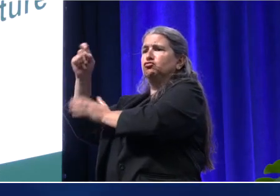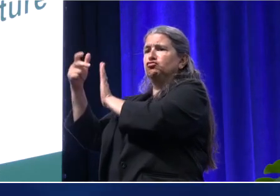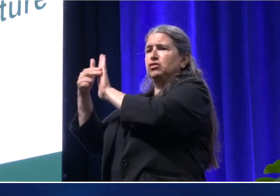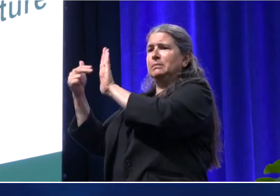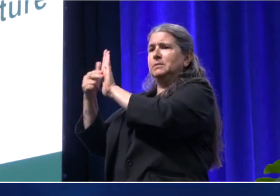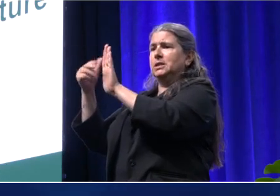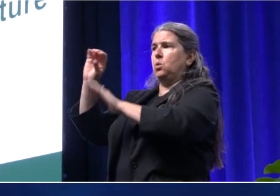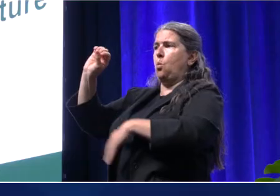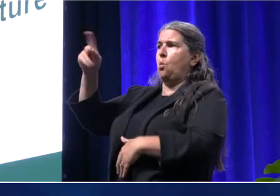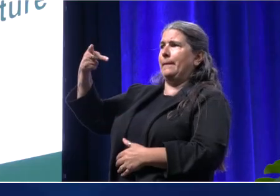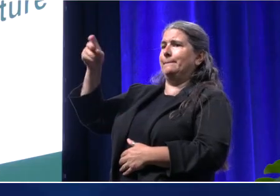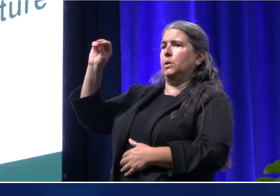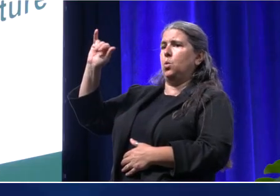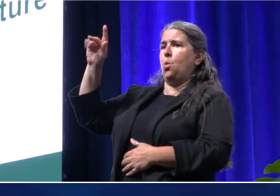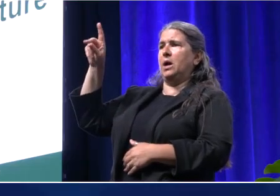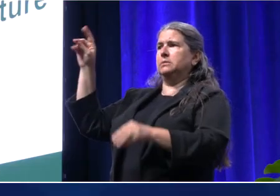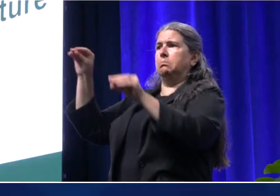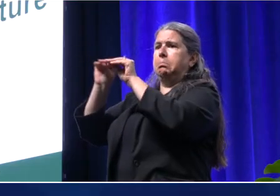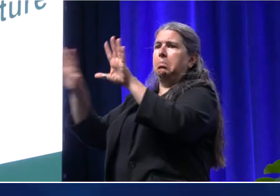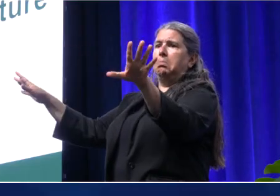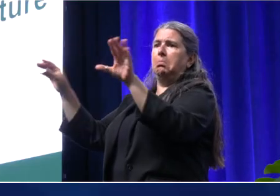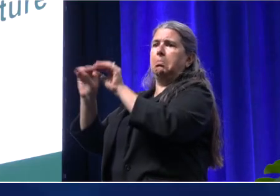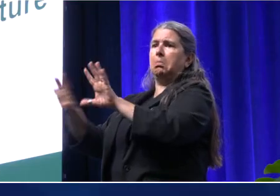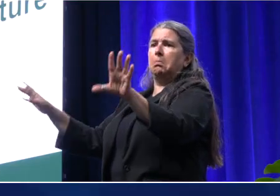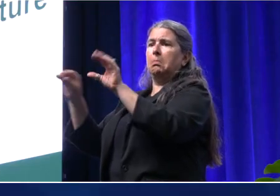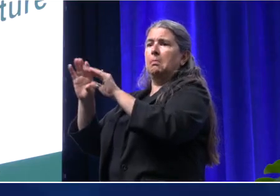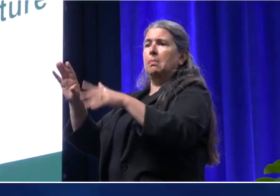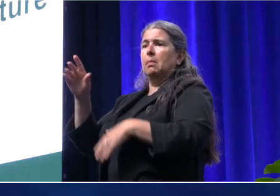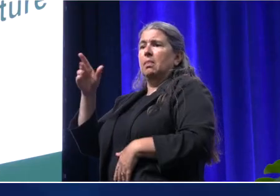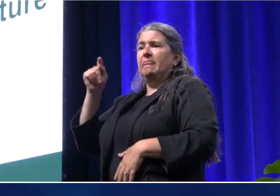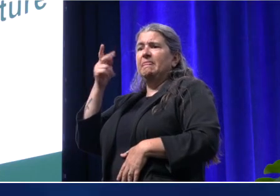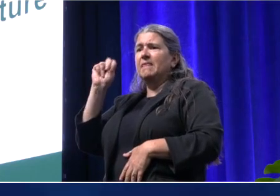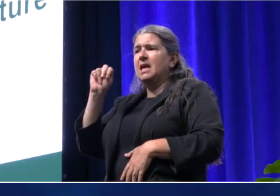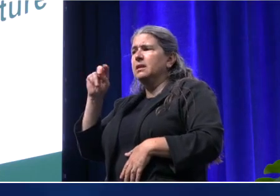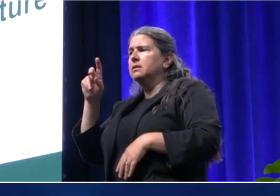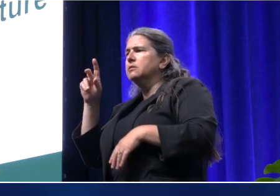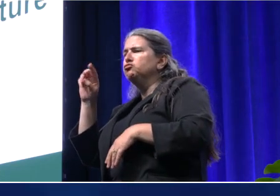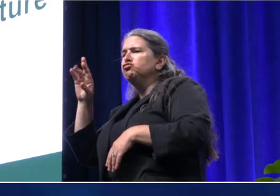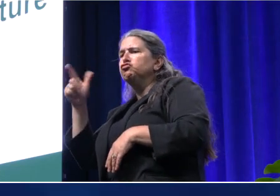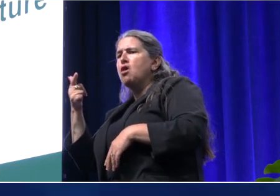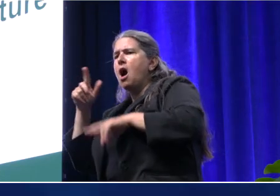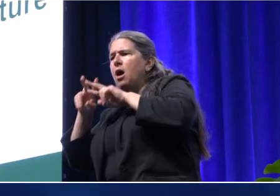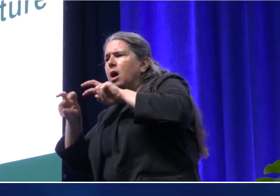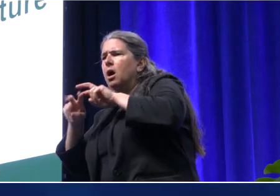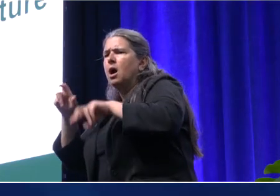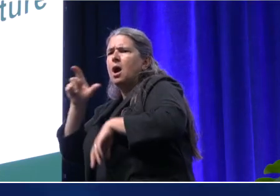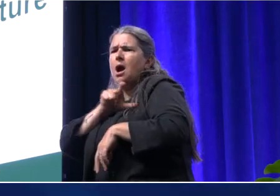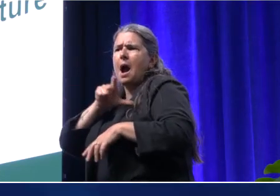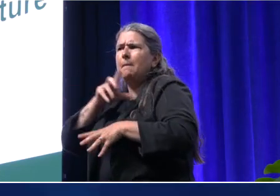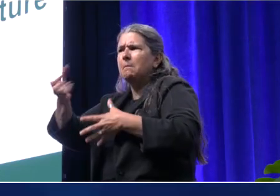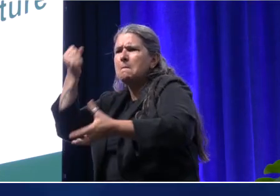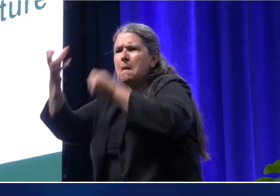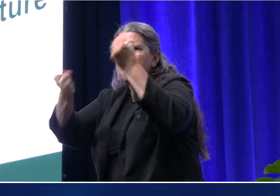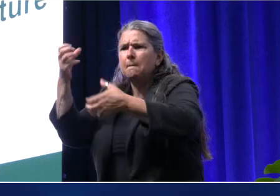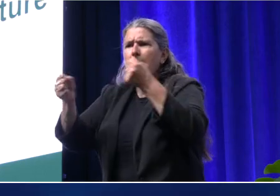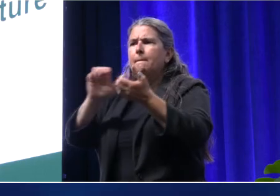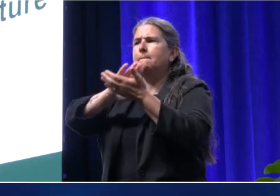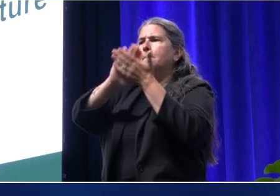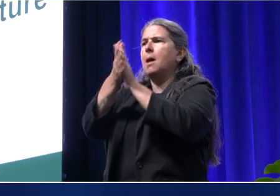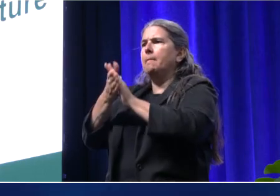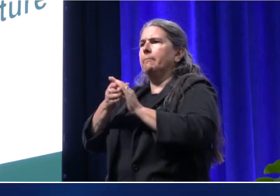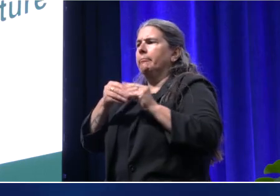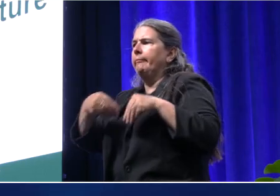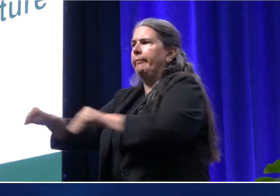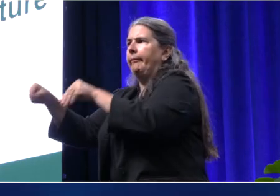We had an emergence of heroin. There was a lot of heroin busts and interdiction. We got fentanyl. Fentanyl got